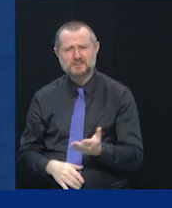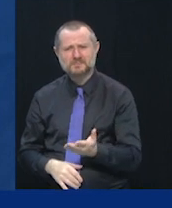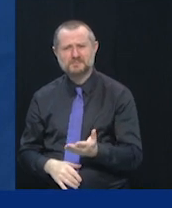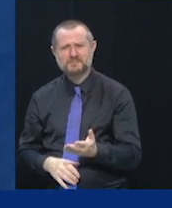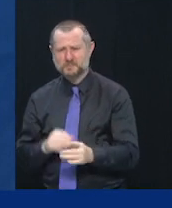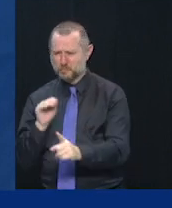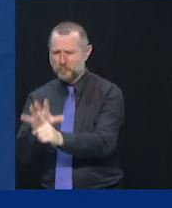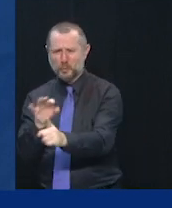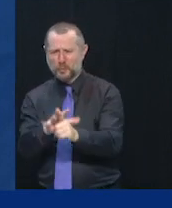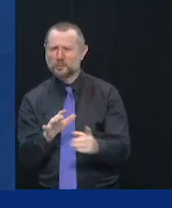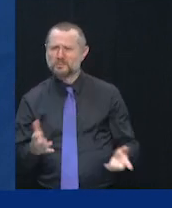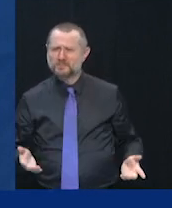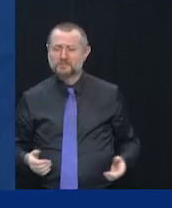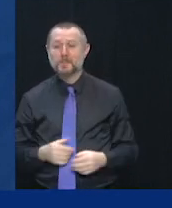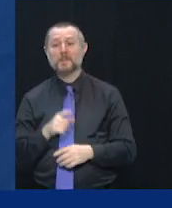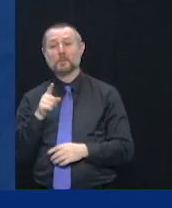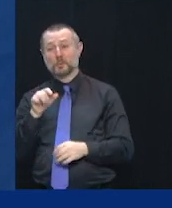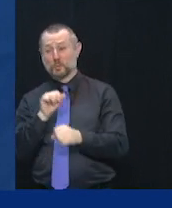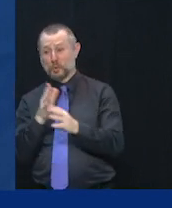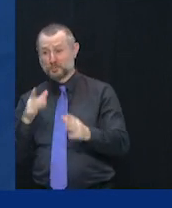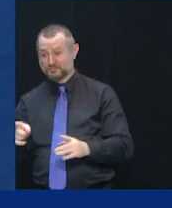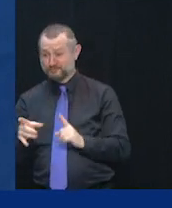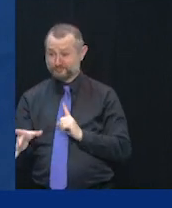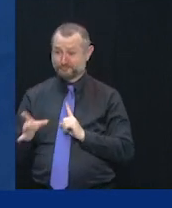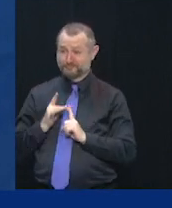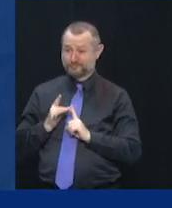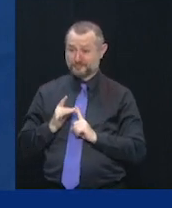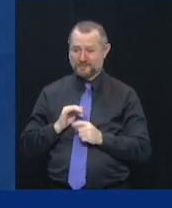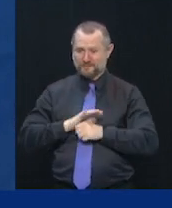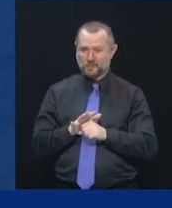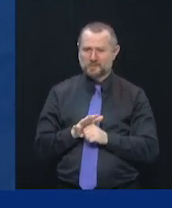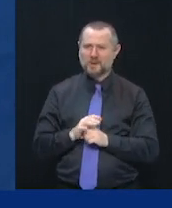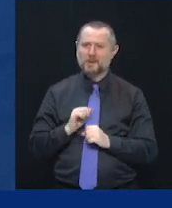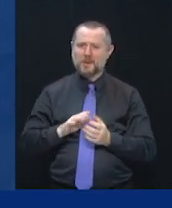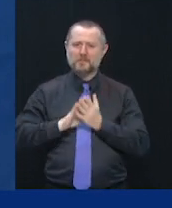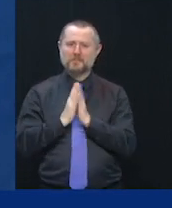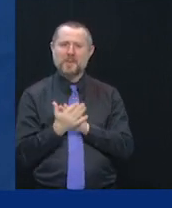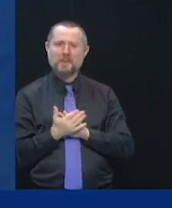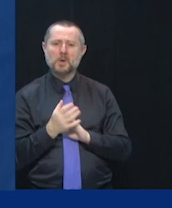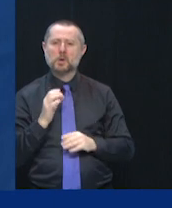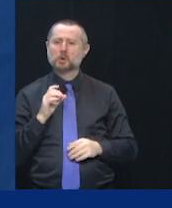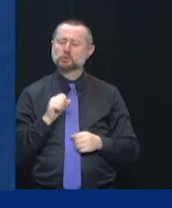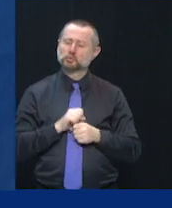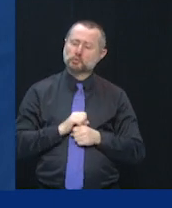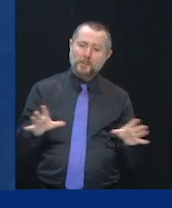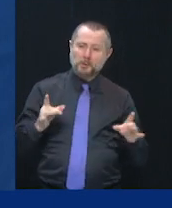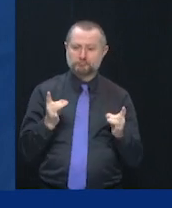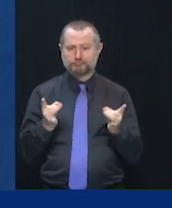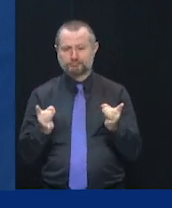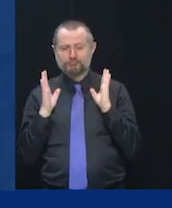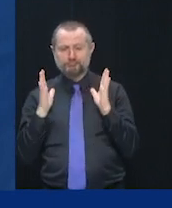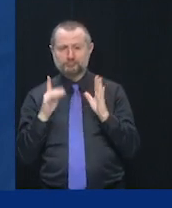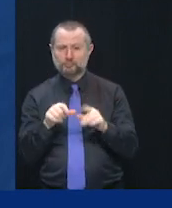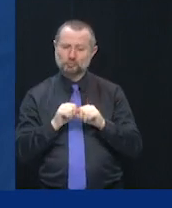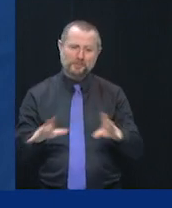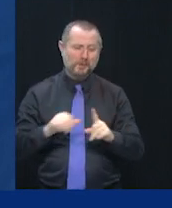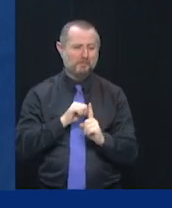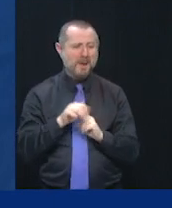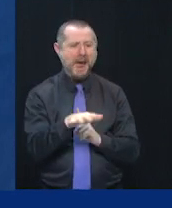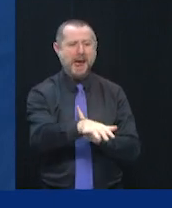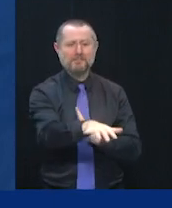got the COVID, they would be super spreaders. Everybody knows that. So we prioritized and focused